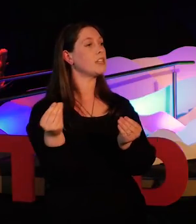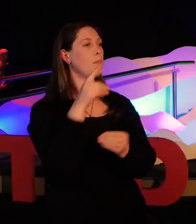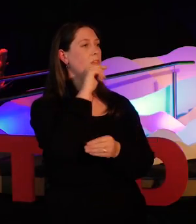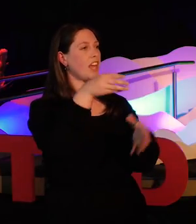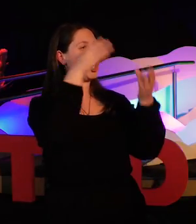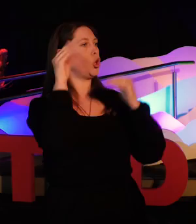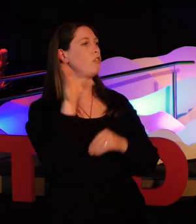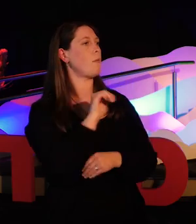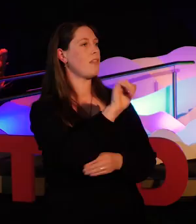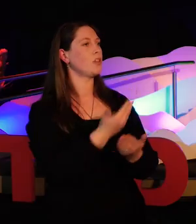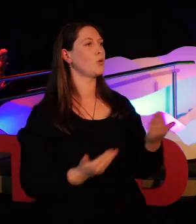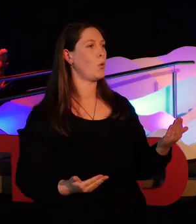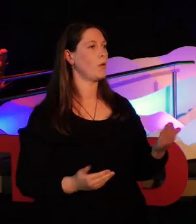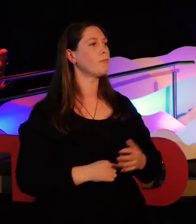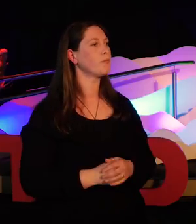they can learn.